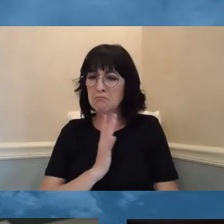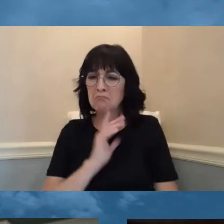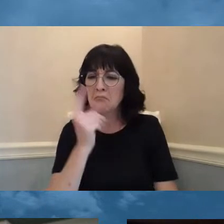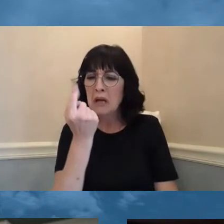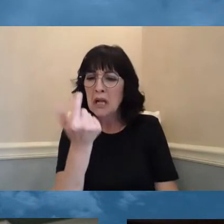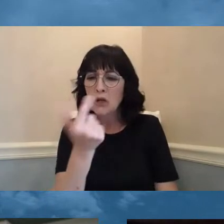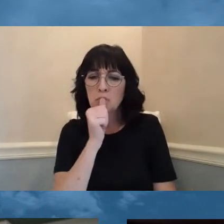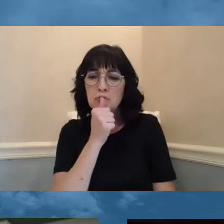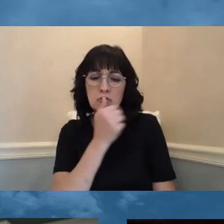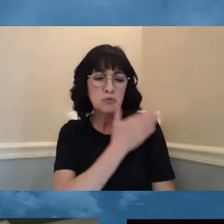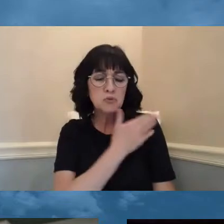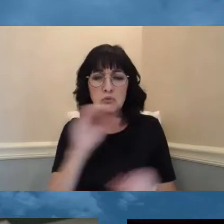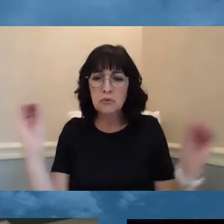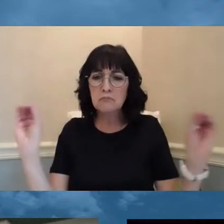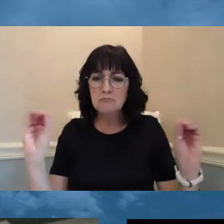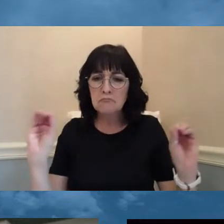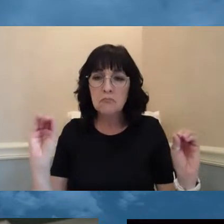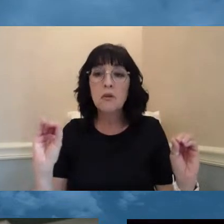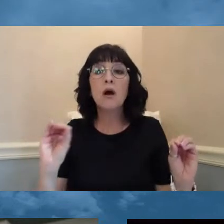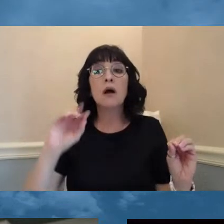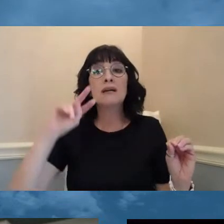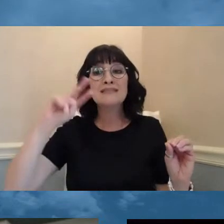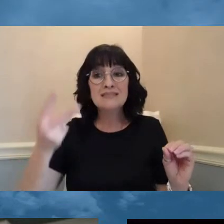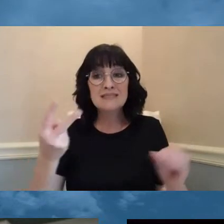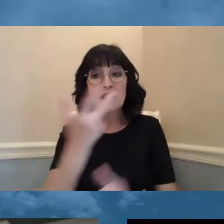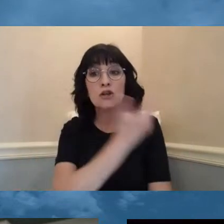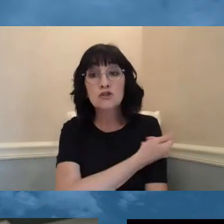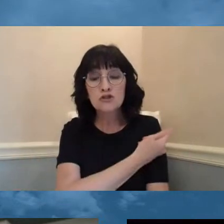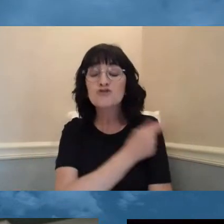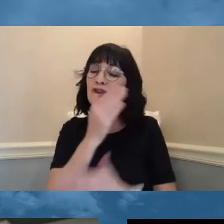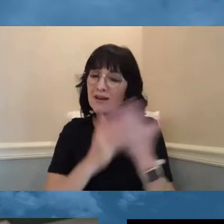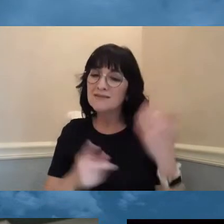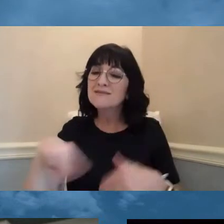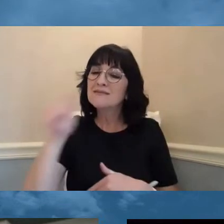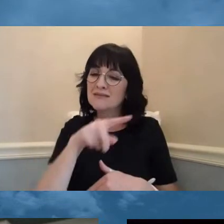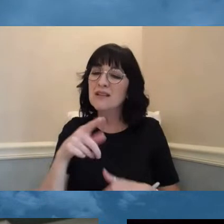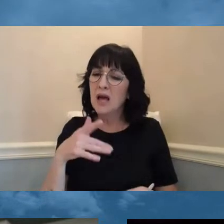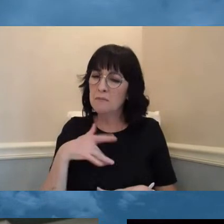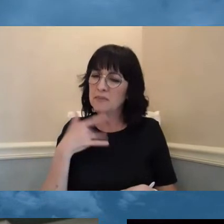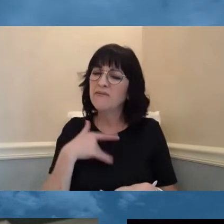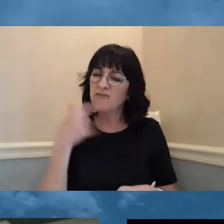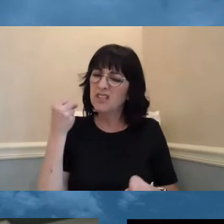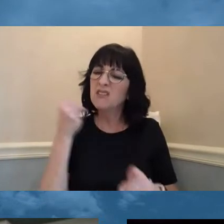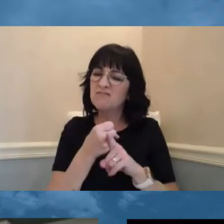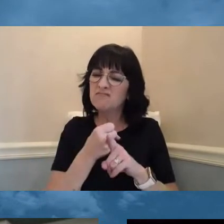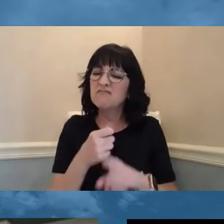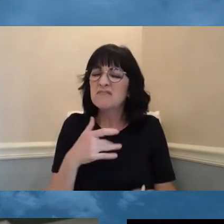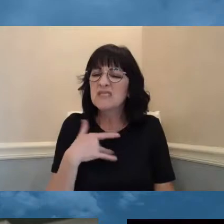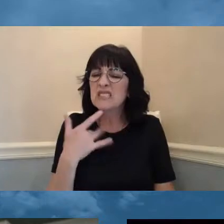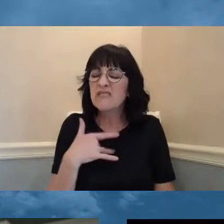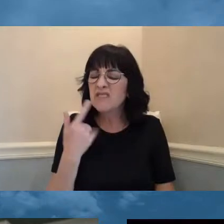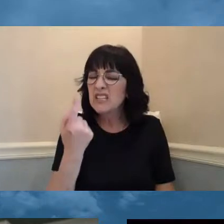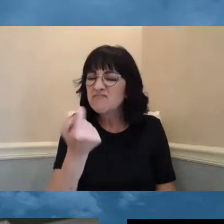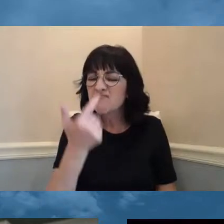it. With the Johnson & Johnson, as I mentioned, this very rare